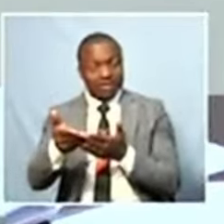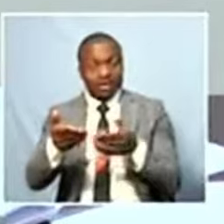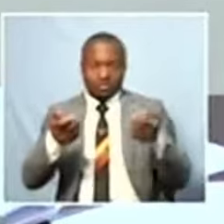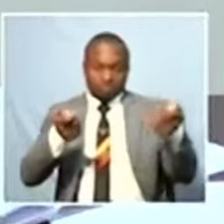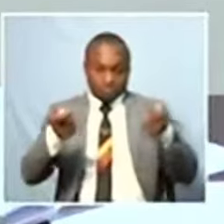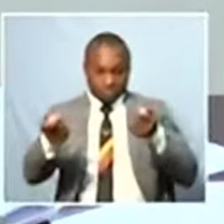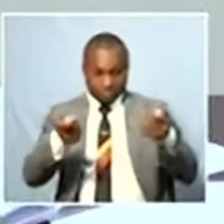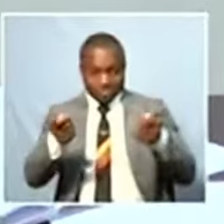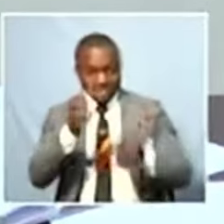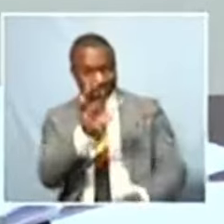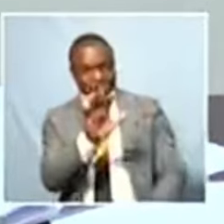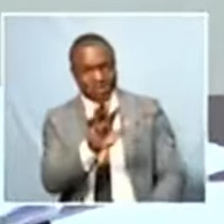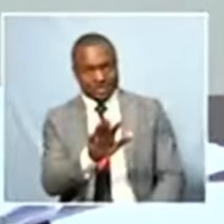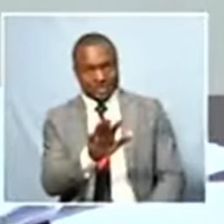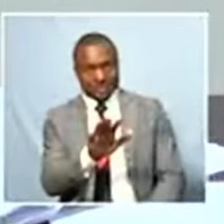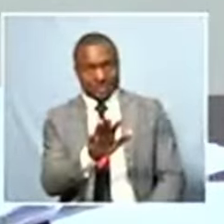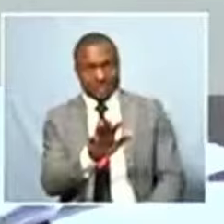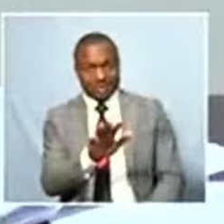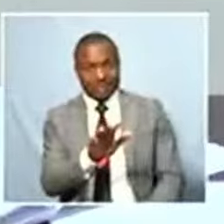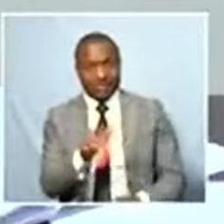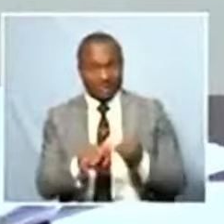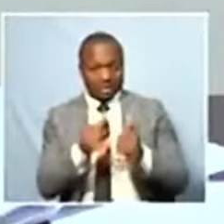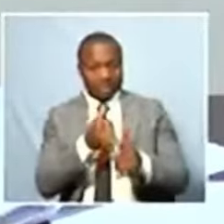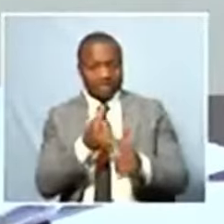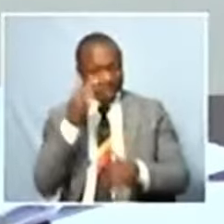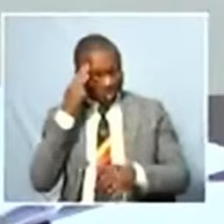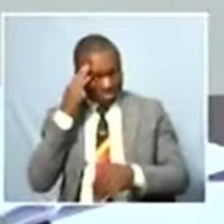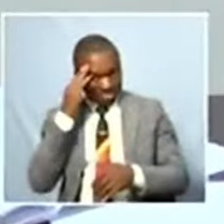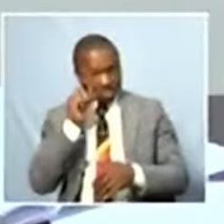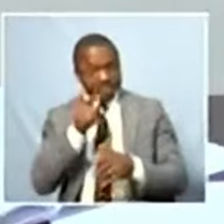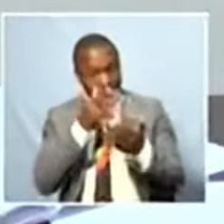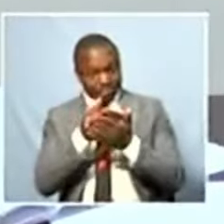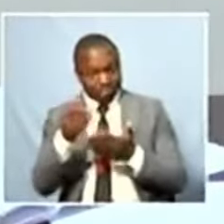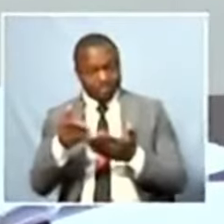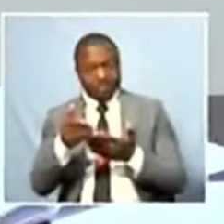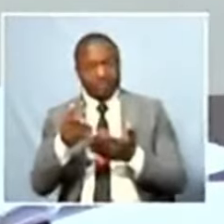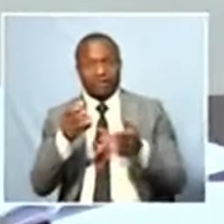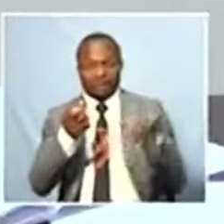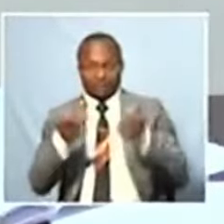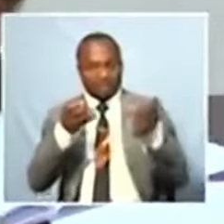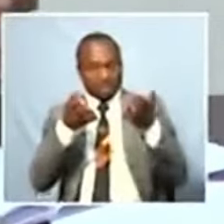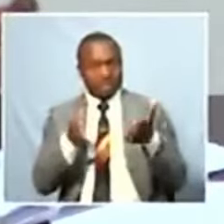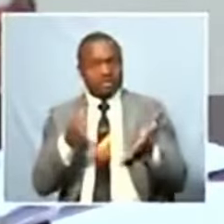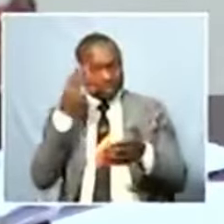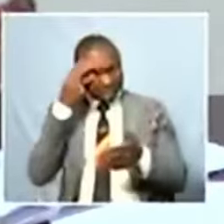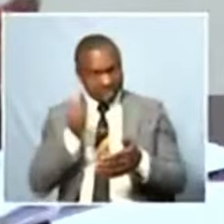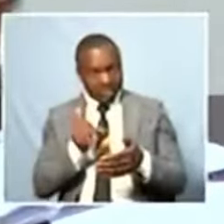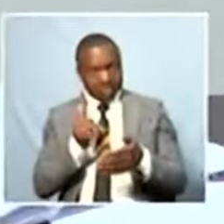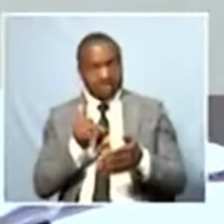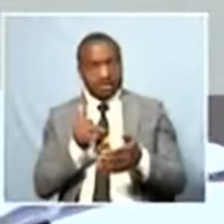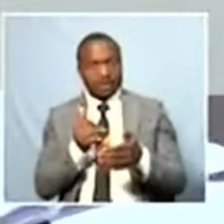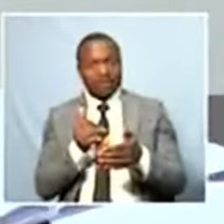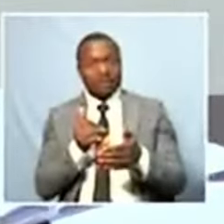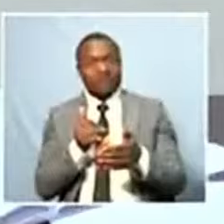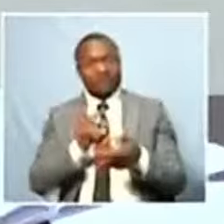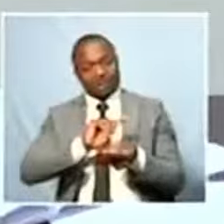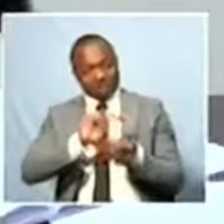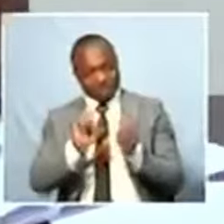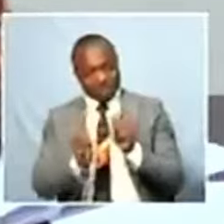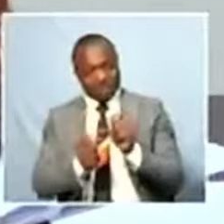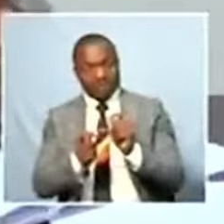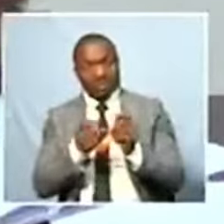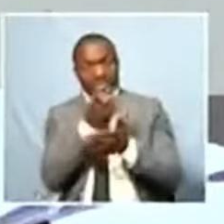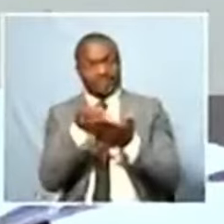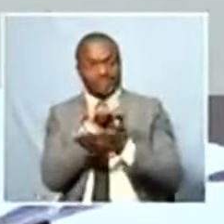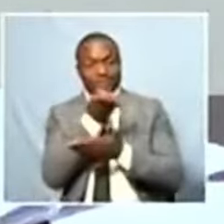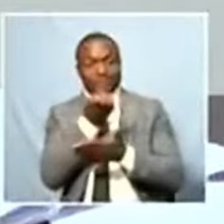vehicle there, SARS will know that you did something. You bought a car here. Why? They've integrated the economy. They've integrated the tax administration